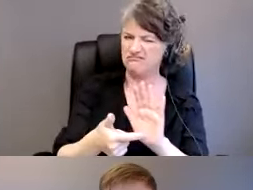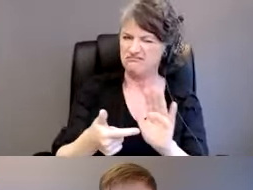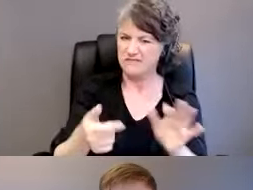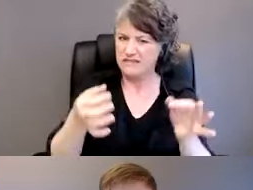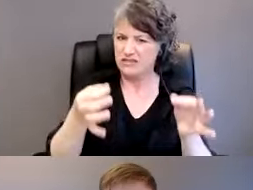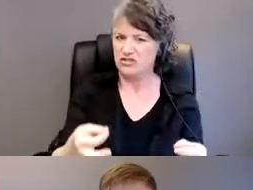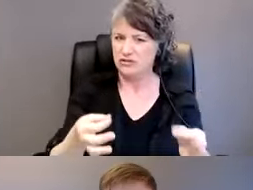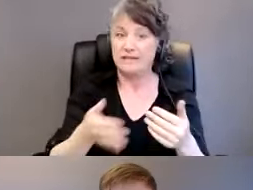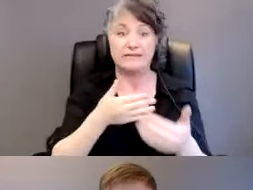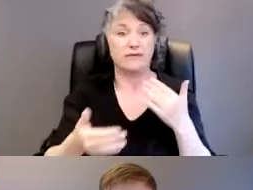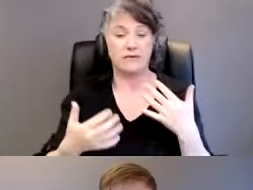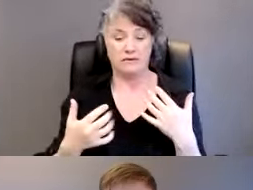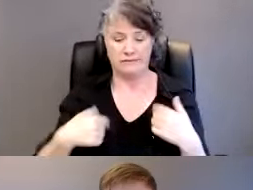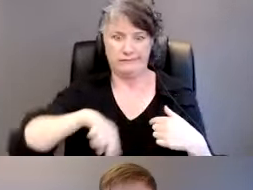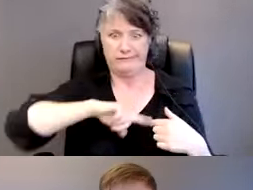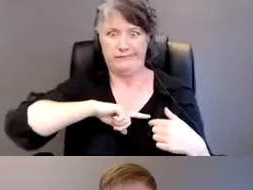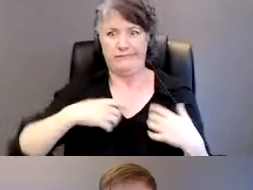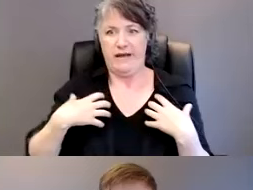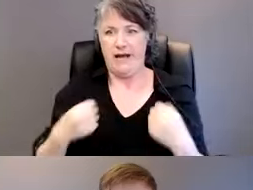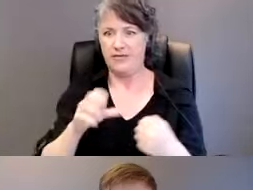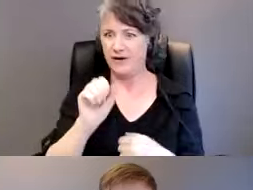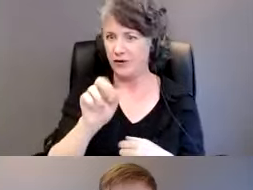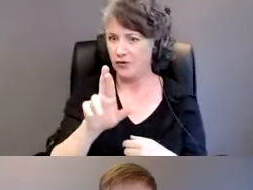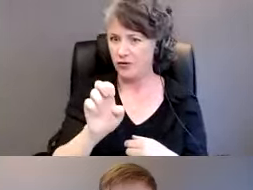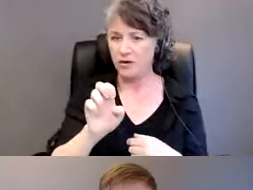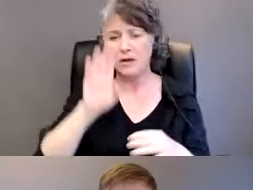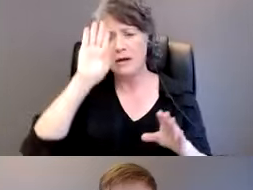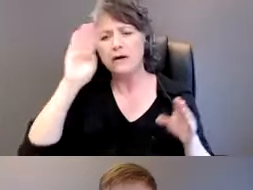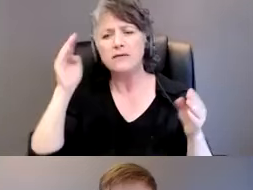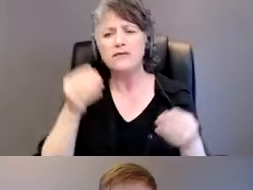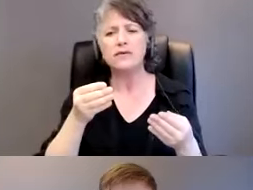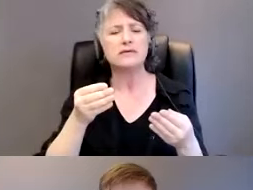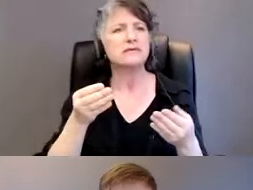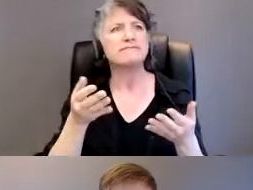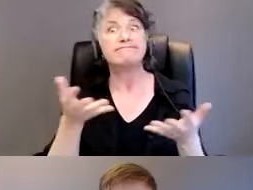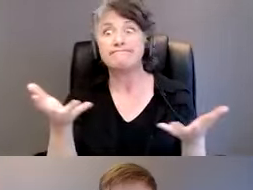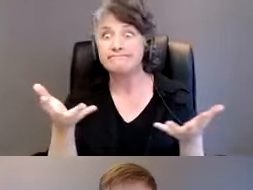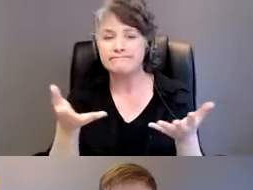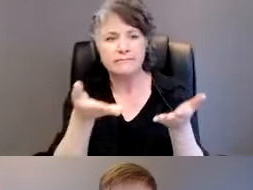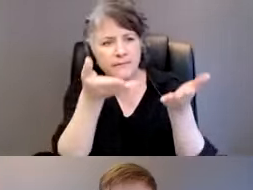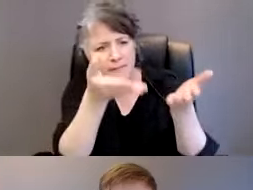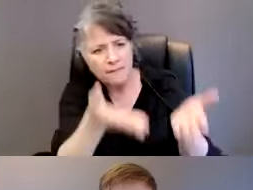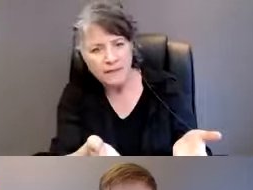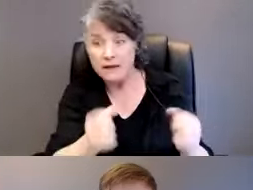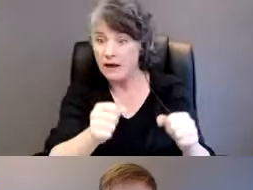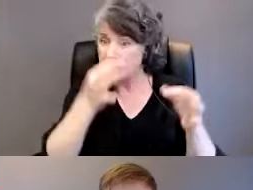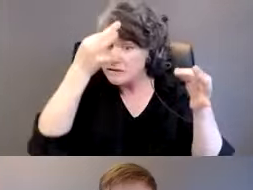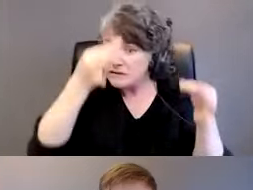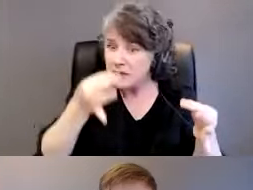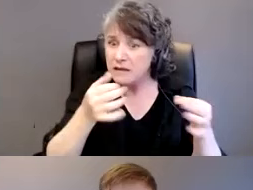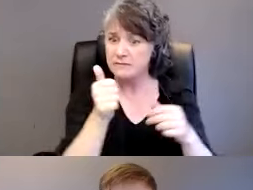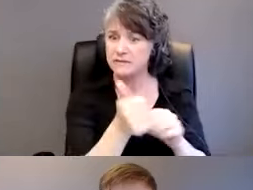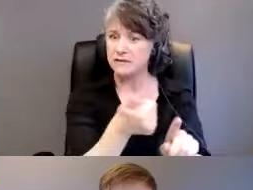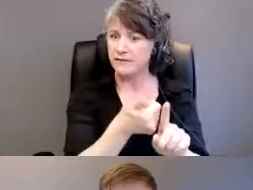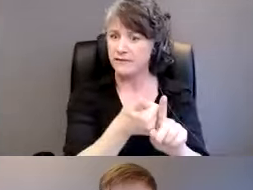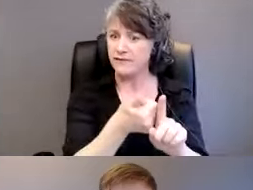evaluator under the Healthcare Consent Act, and our focus is like, does the person have the capacity to make the decision regarding admission